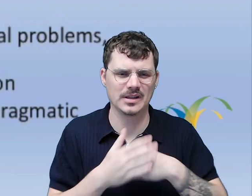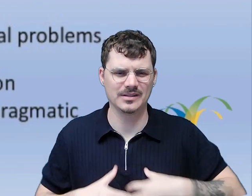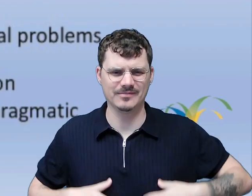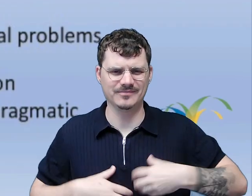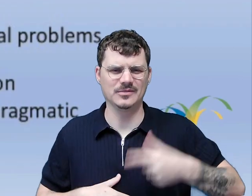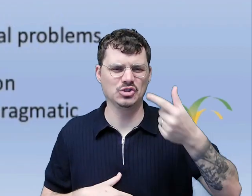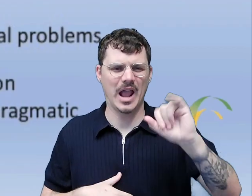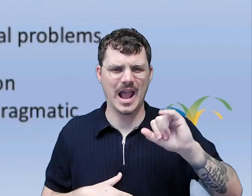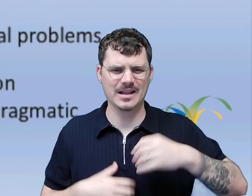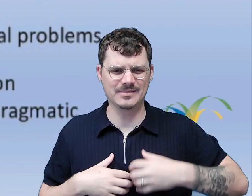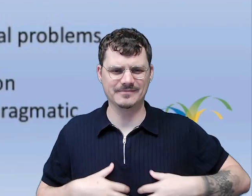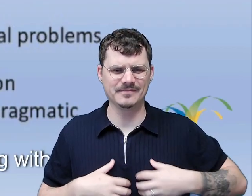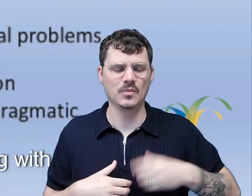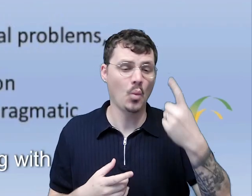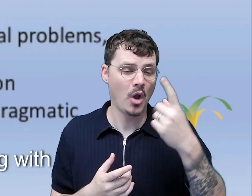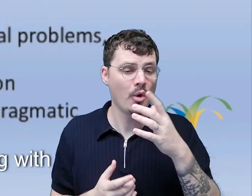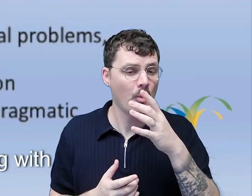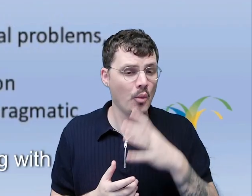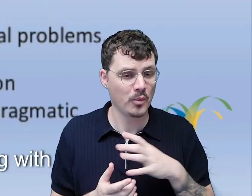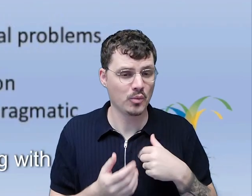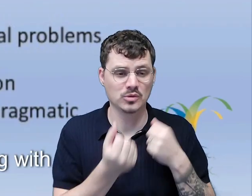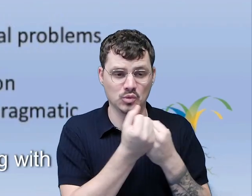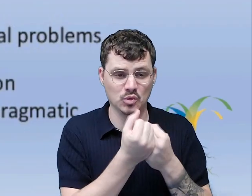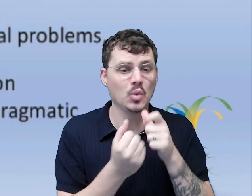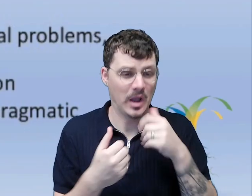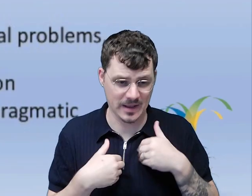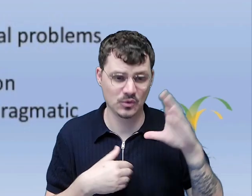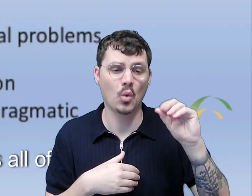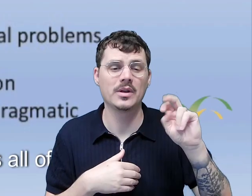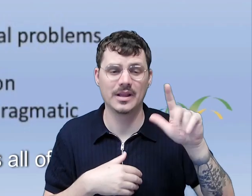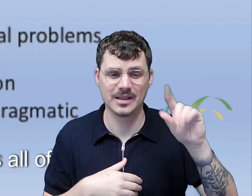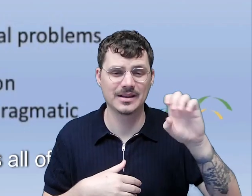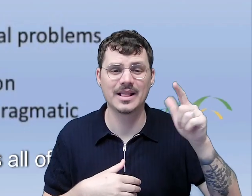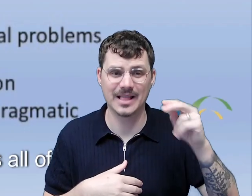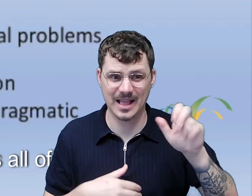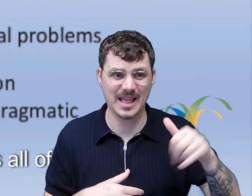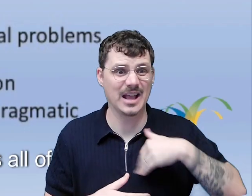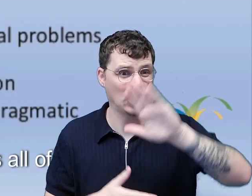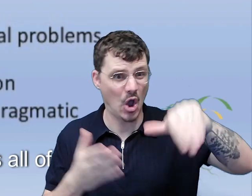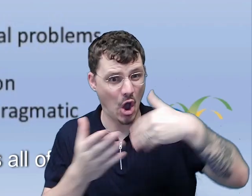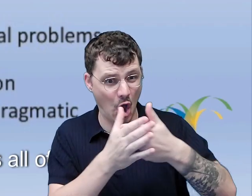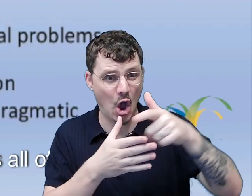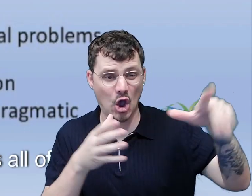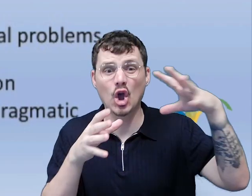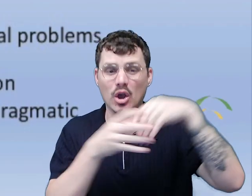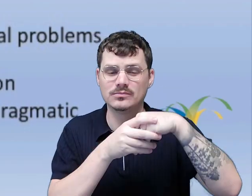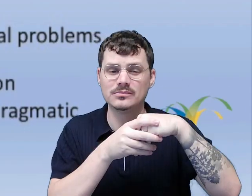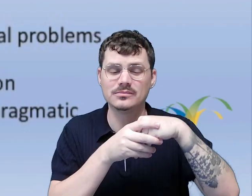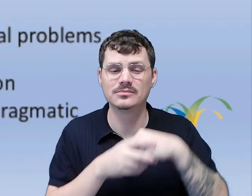structures in the gastrointestinal tract. We have one gal we're supporting with Cornelia DeLange syndrome that has all of